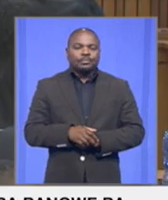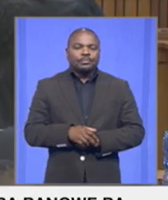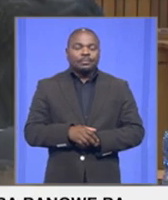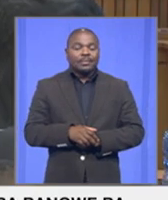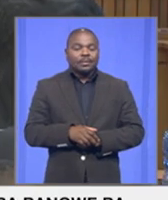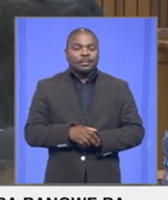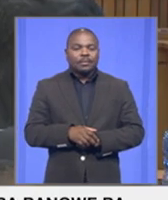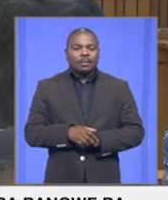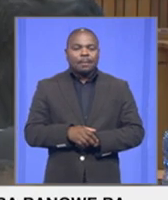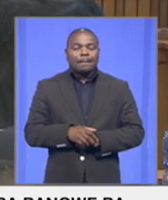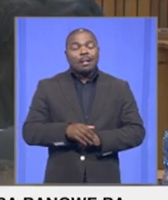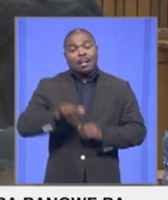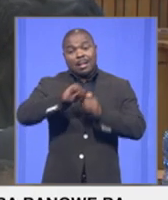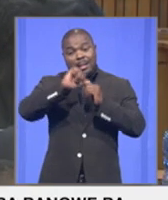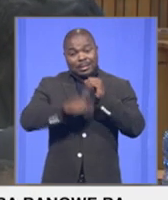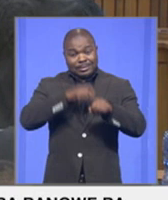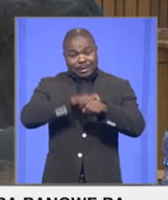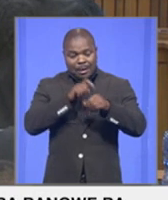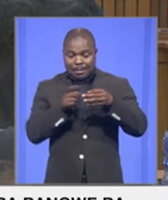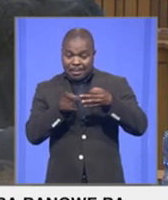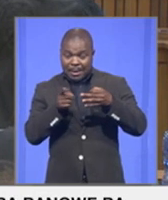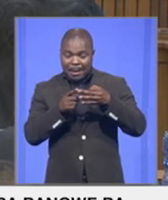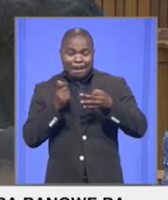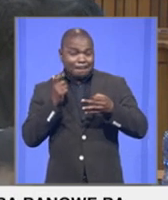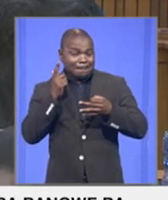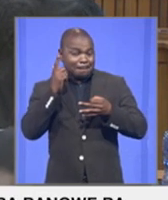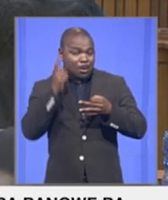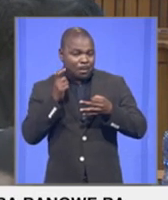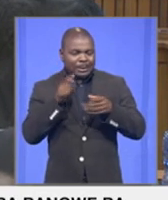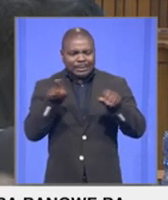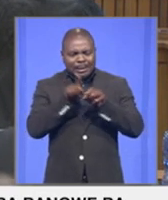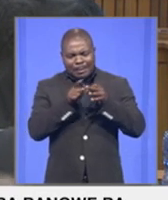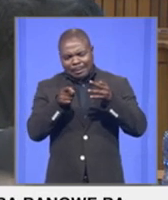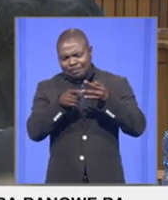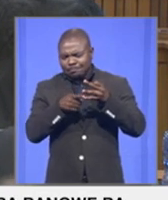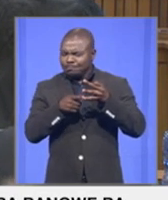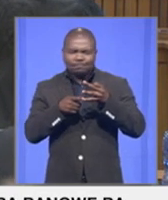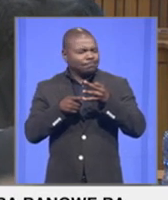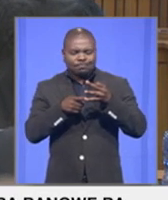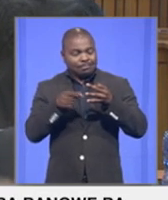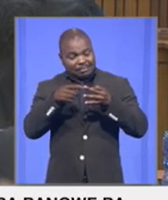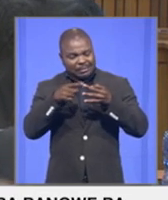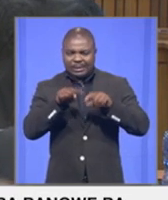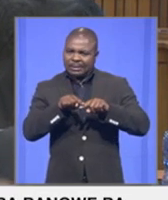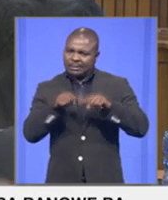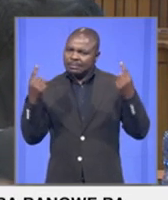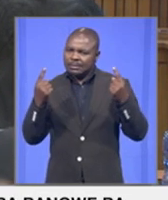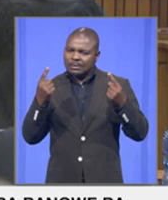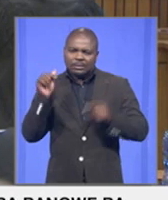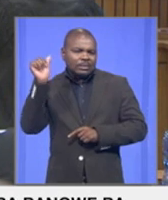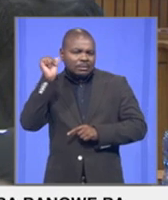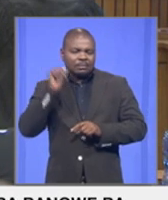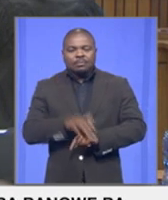Masisikhala kokugcina asikhalanga ukufana namanye. When it went off for the last time, it was not the same